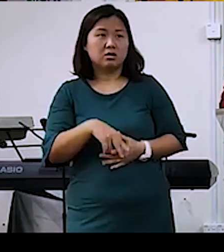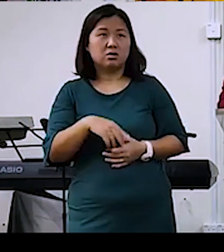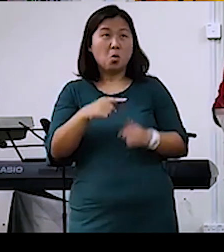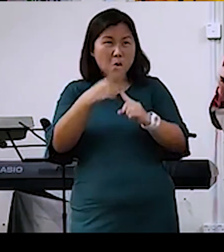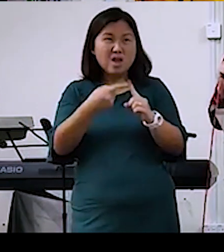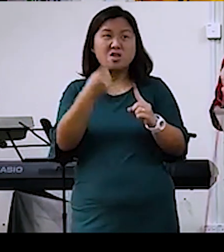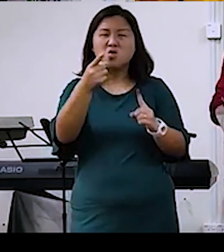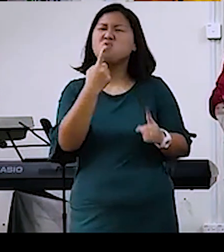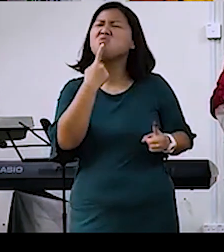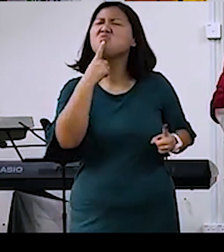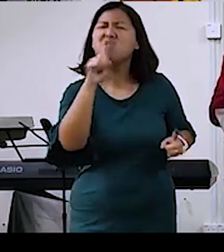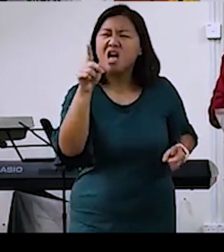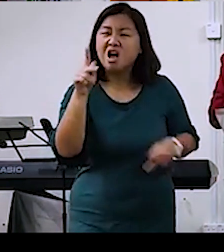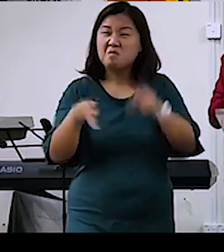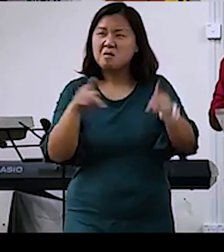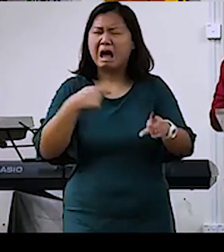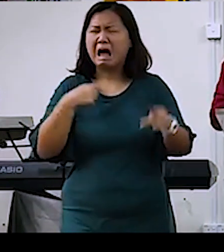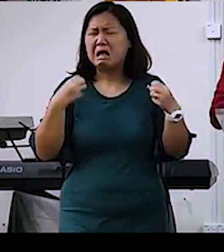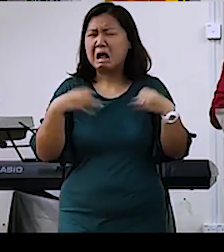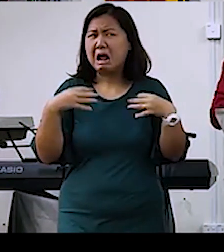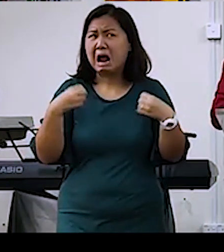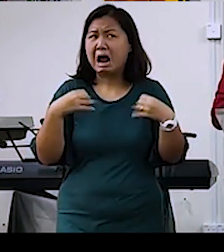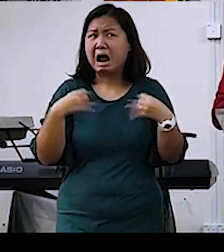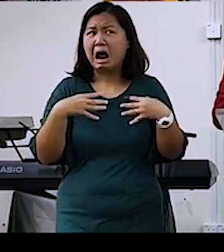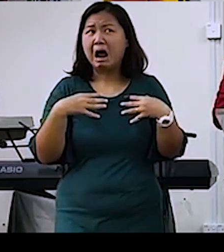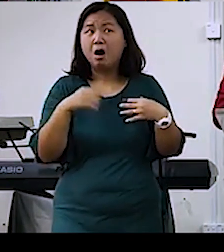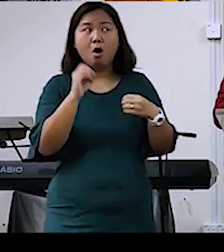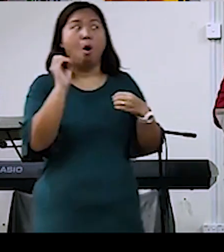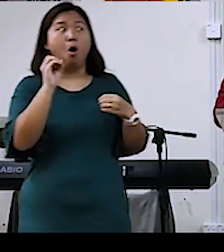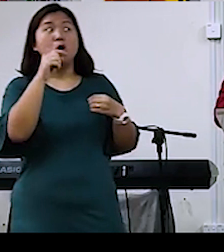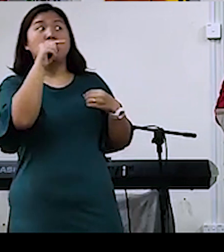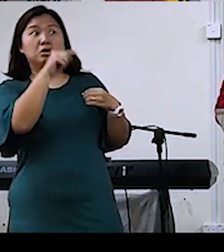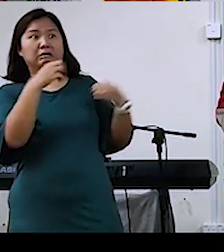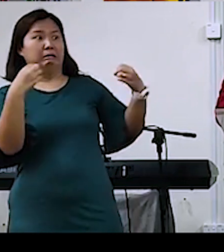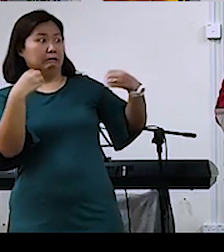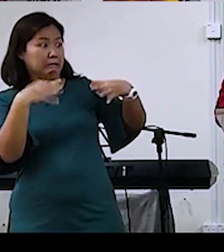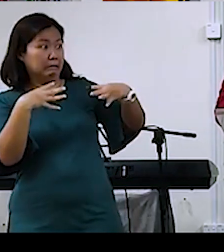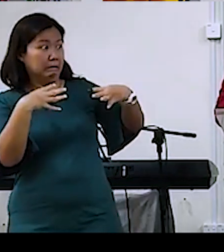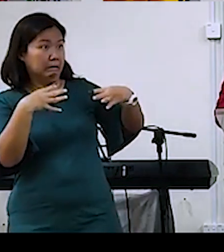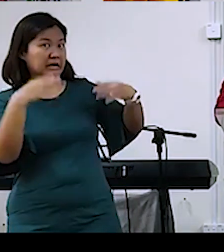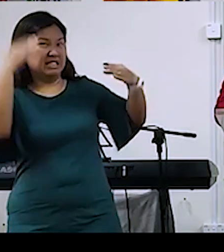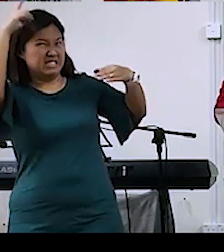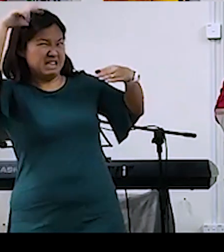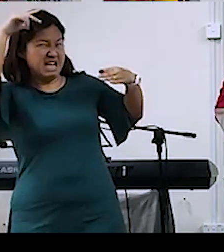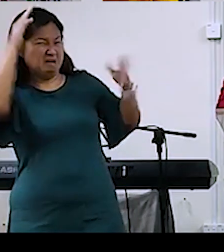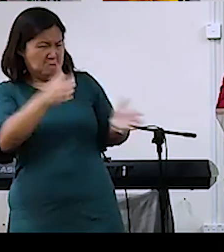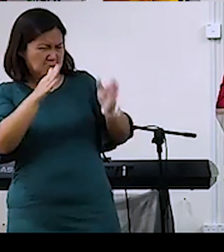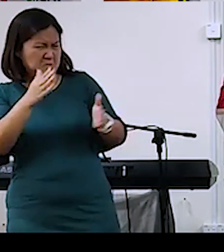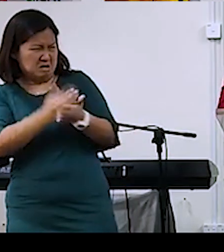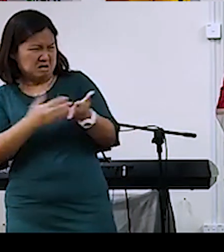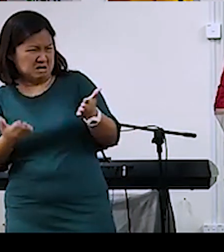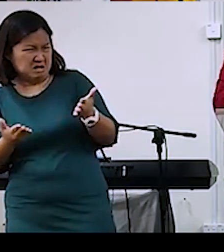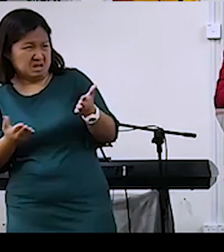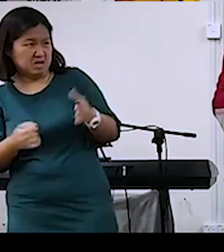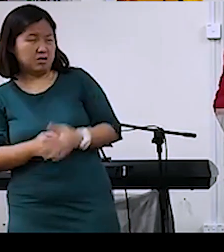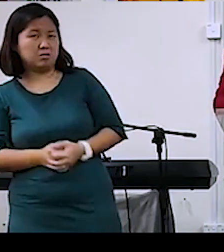love, I'm scared. Oh, she's scared. Let's plan something. So don't simply announce. You're a gay